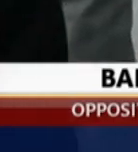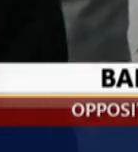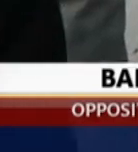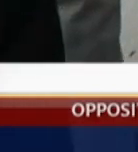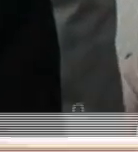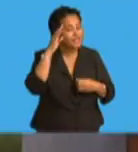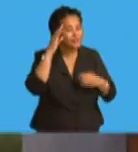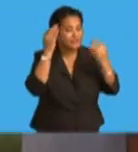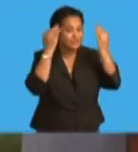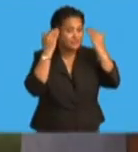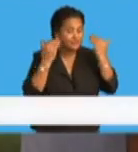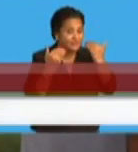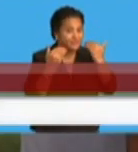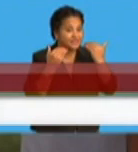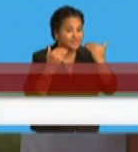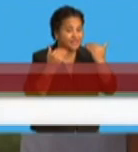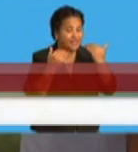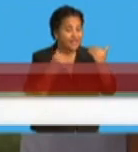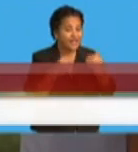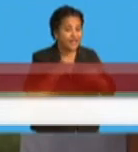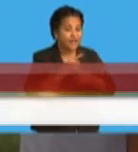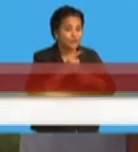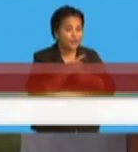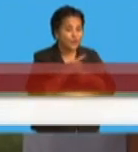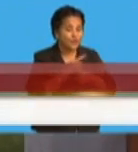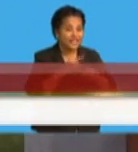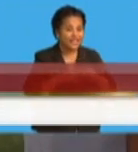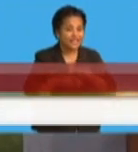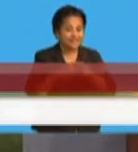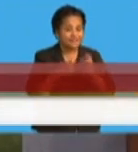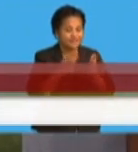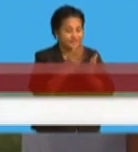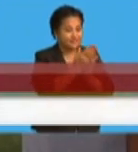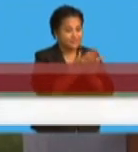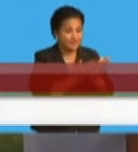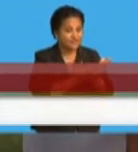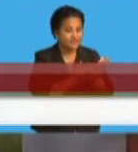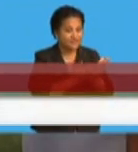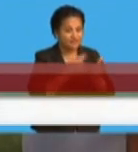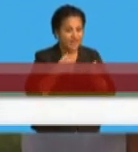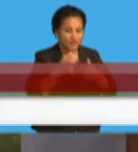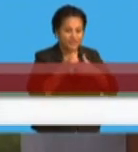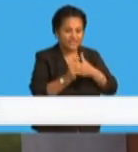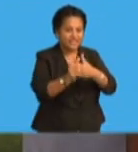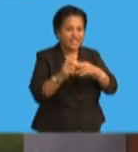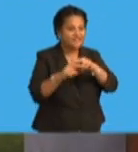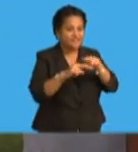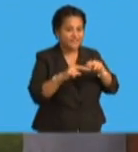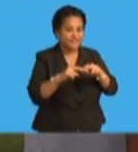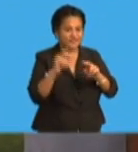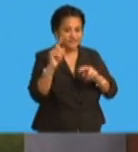Bill 2016. Other bills before the House include the Code of Conduct Bill, reform of the Sugarcane Industry Bill